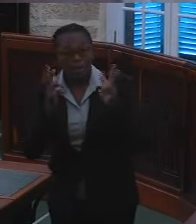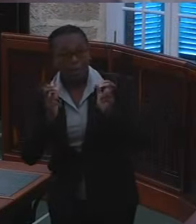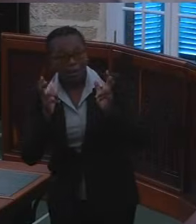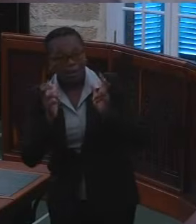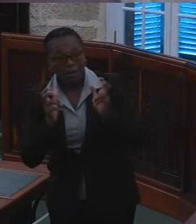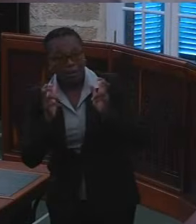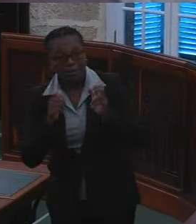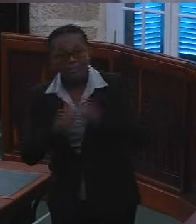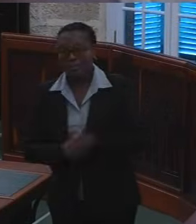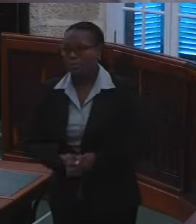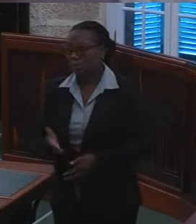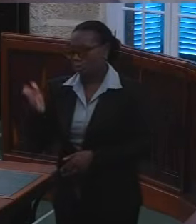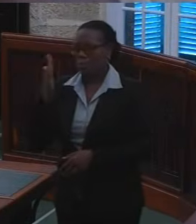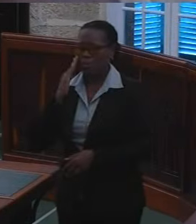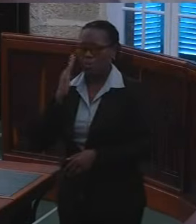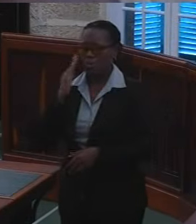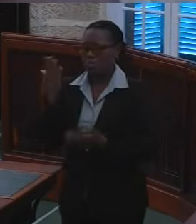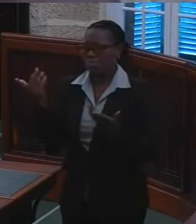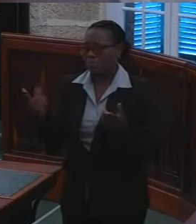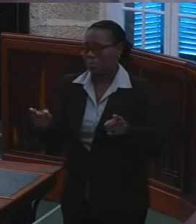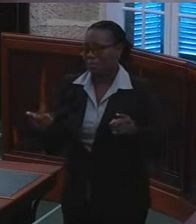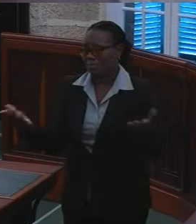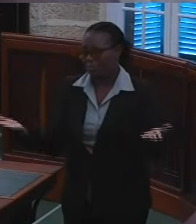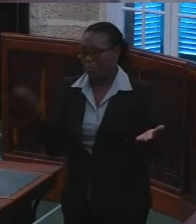Speaker, you know the story. You had to follow.